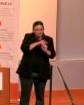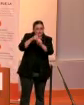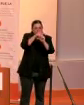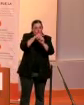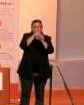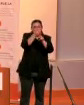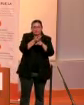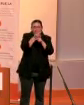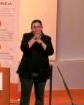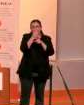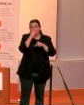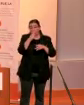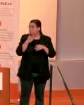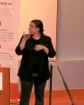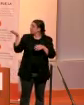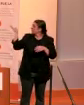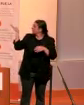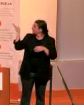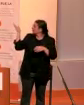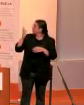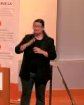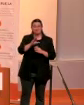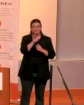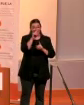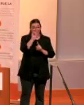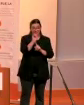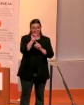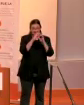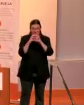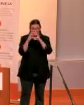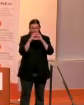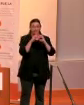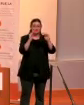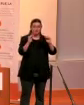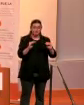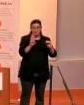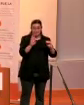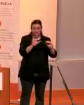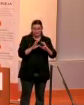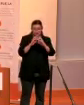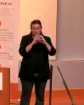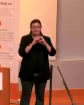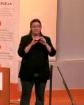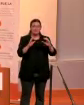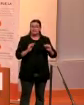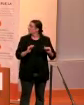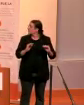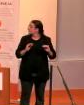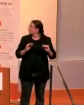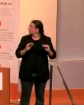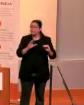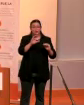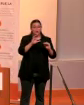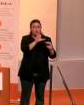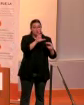There are agents that block T cells, B cells, complement, cytokines. There are agents